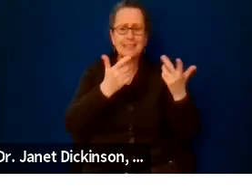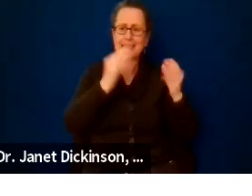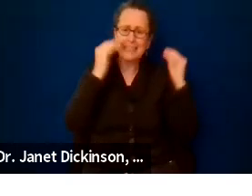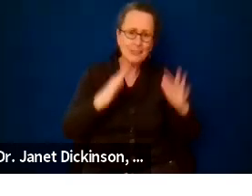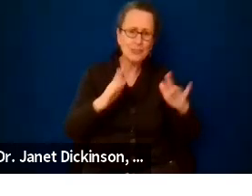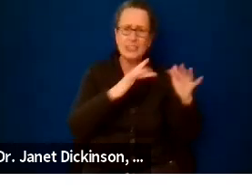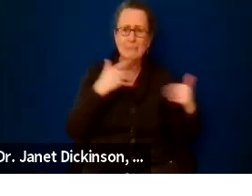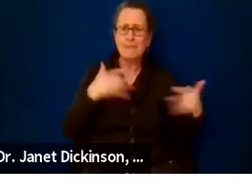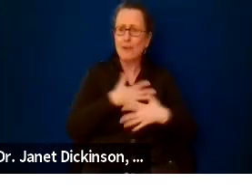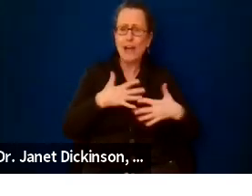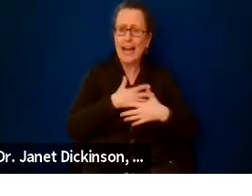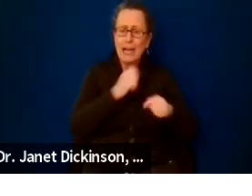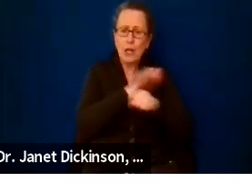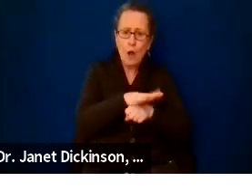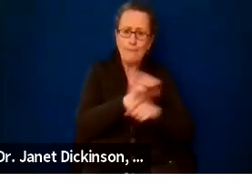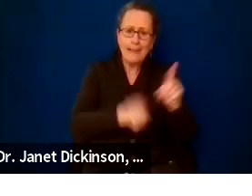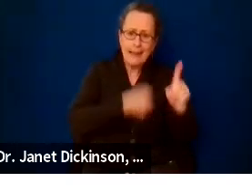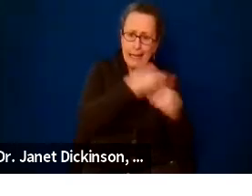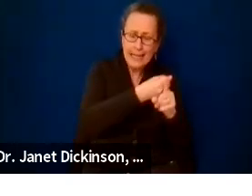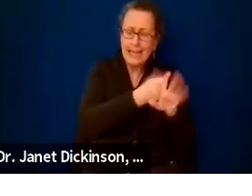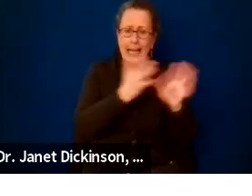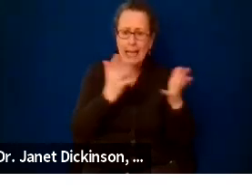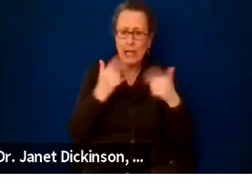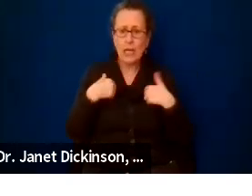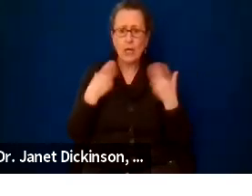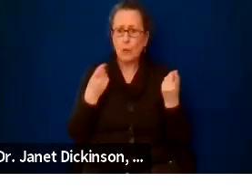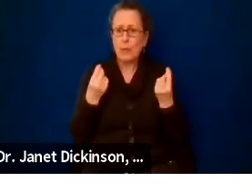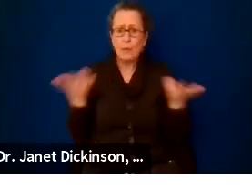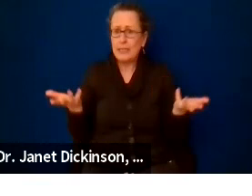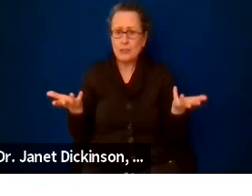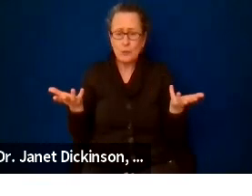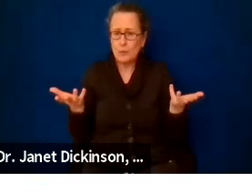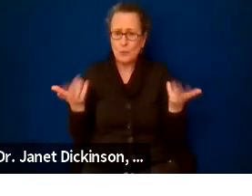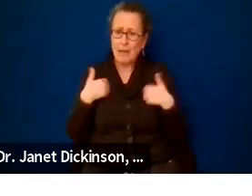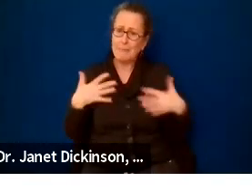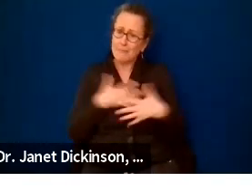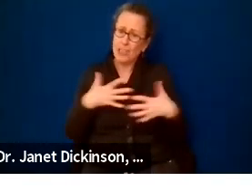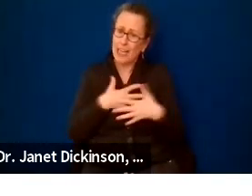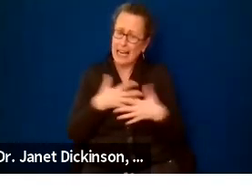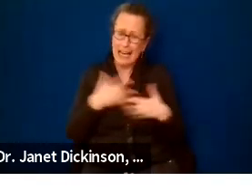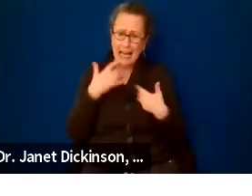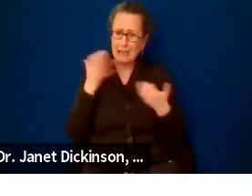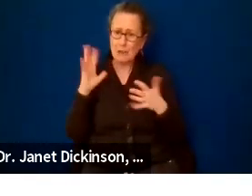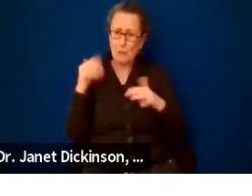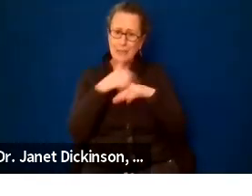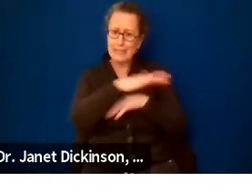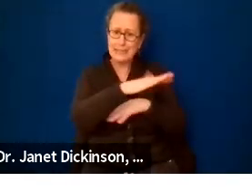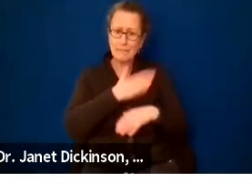handle students who come back to school and they're anxious or stressed or fearful about everything that's going